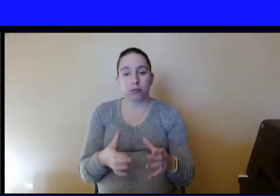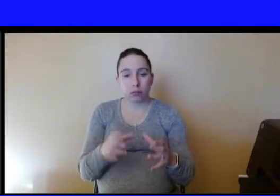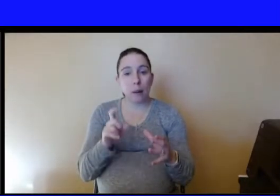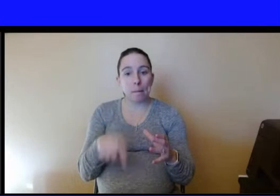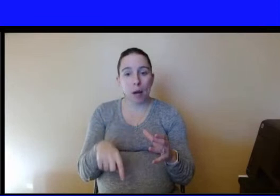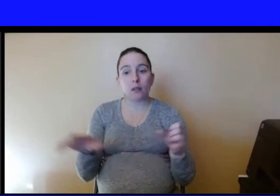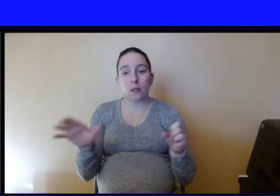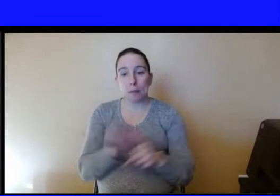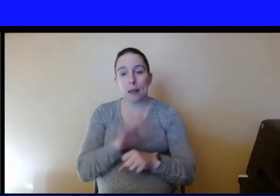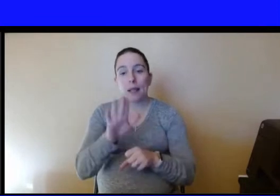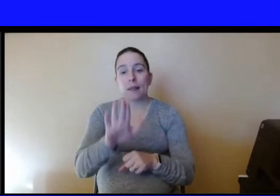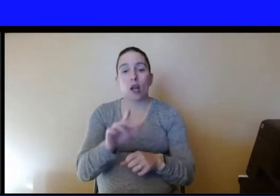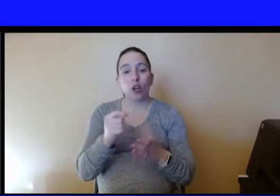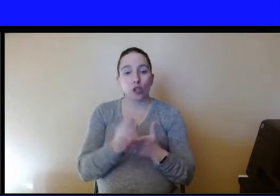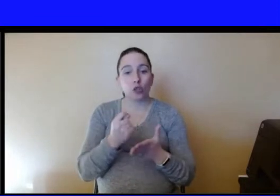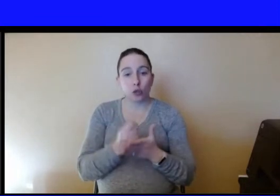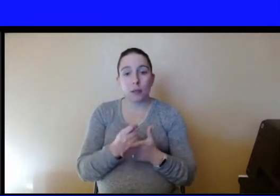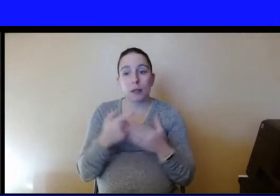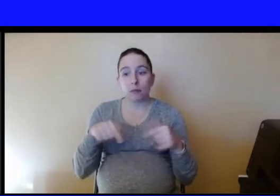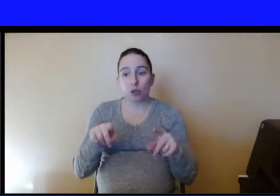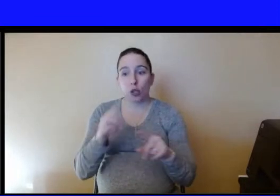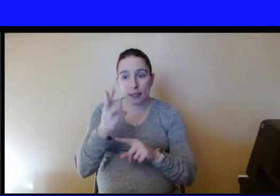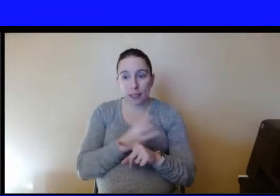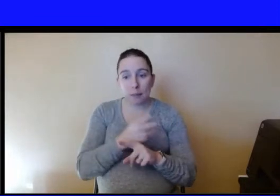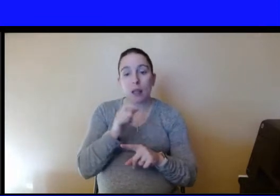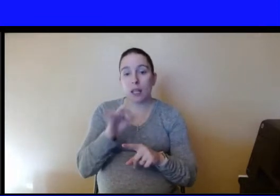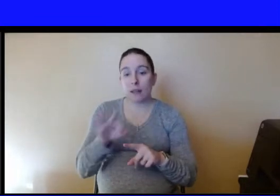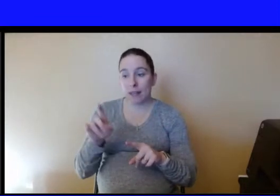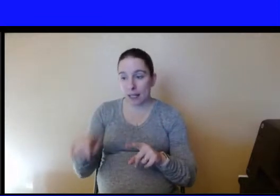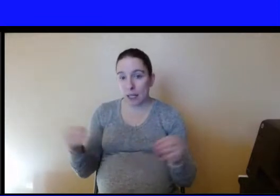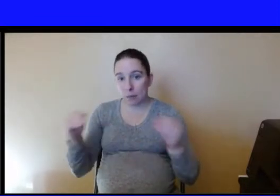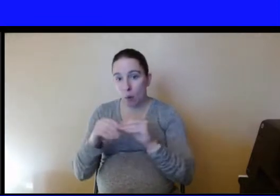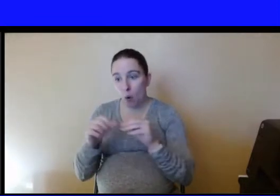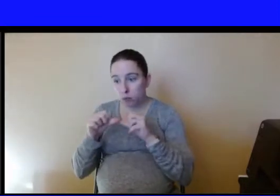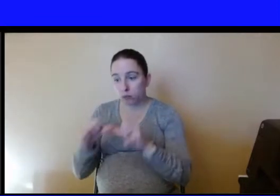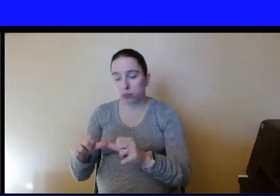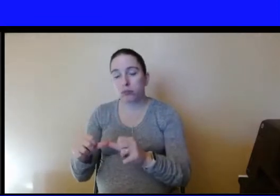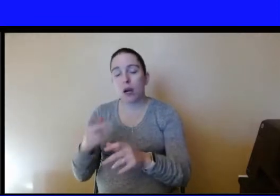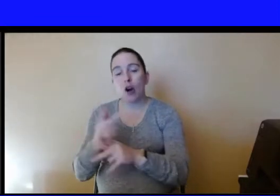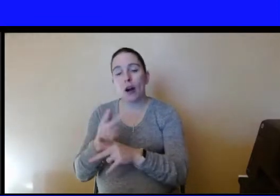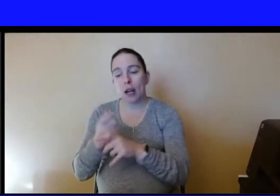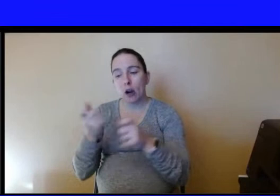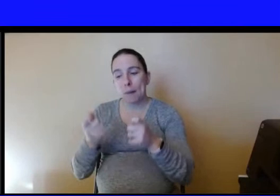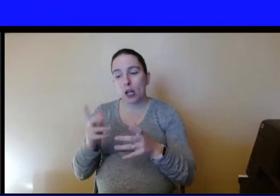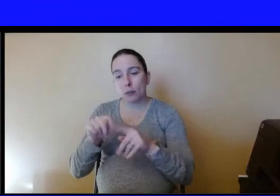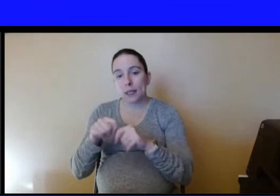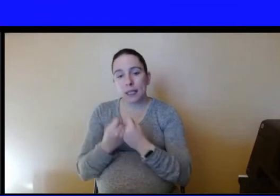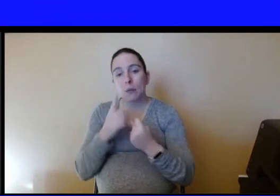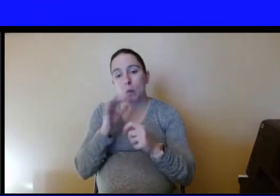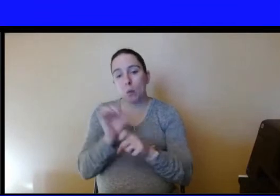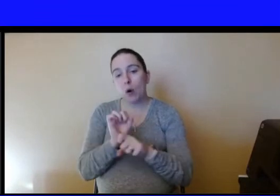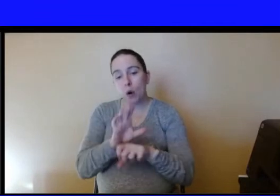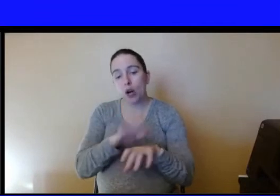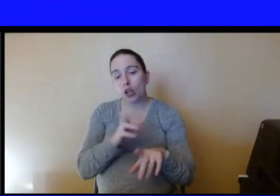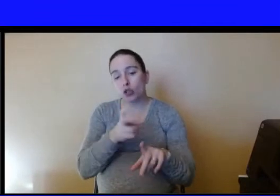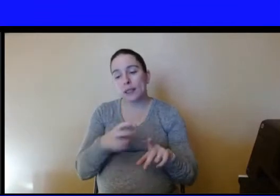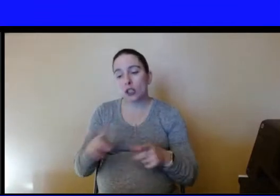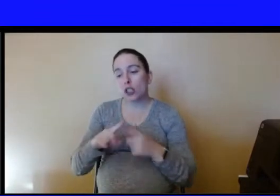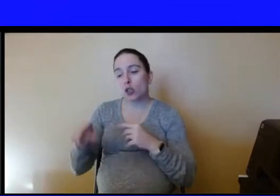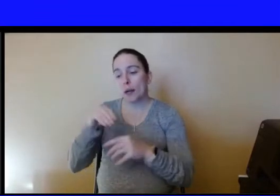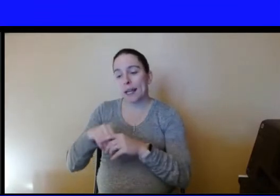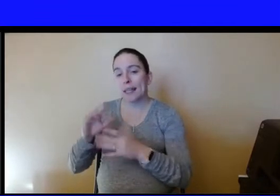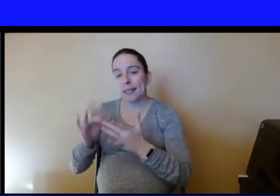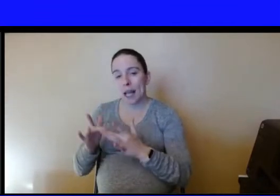BH claims and processing and paying for them so far without hiccups. This quarter is really focused on stabilizing